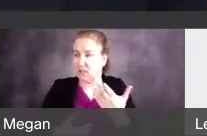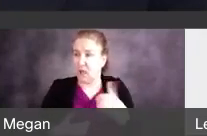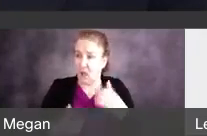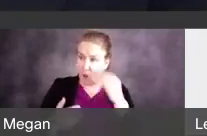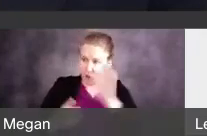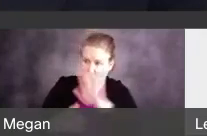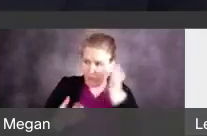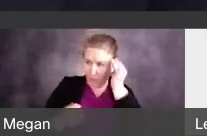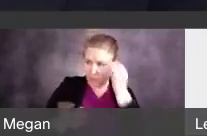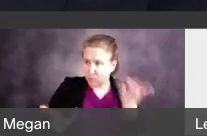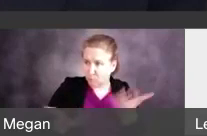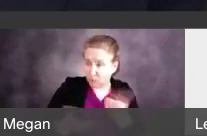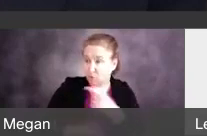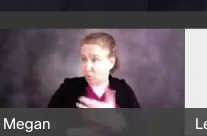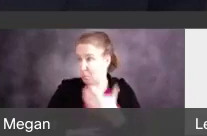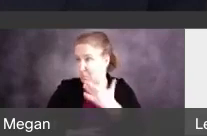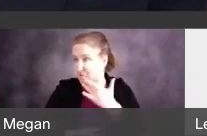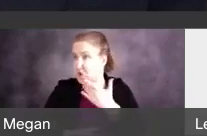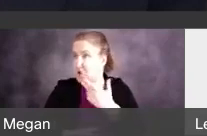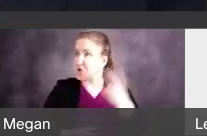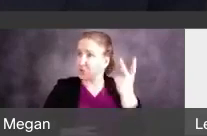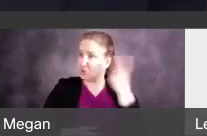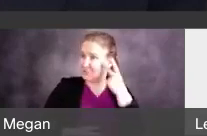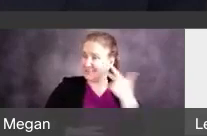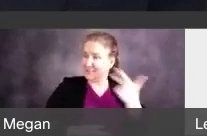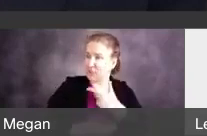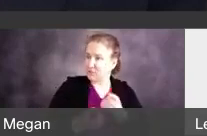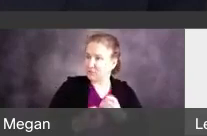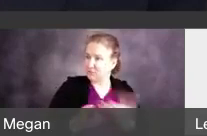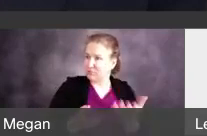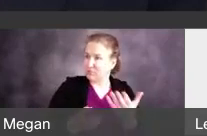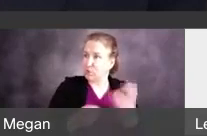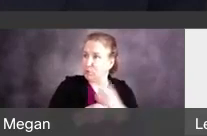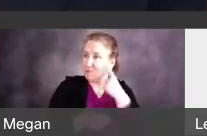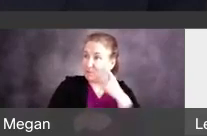on that? Would you prefer to see those shots coming out as first doses?